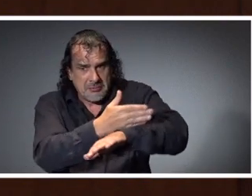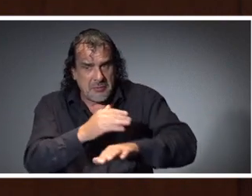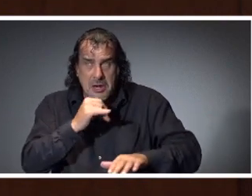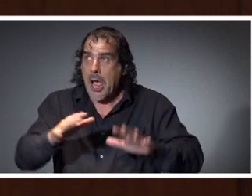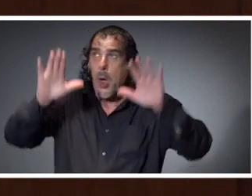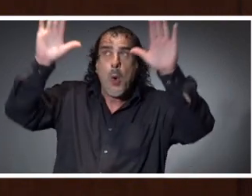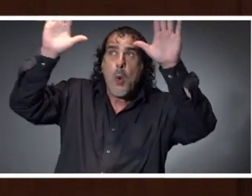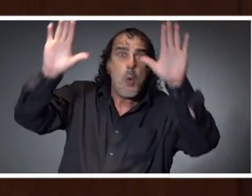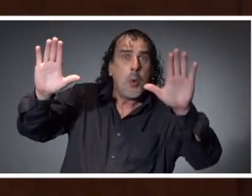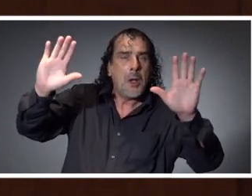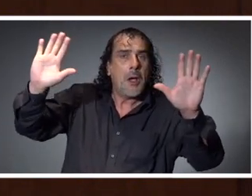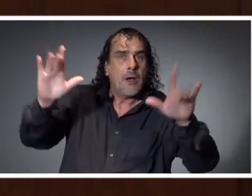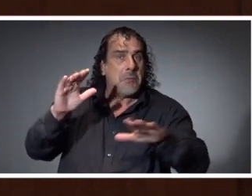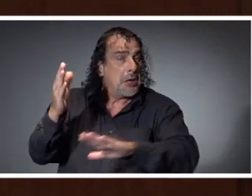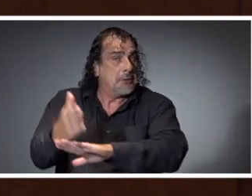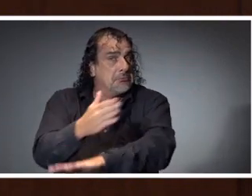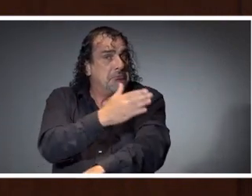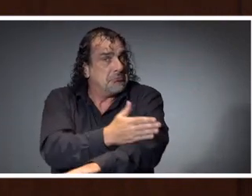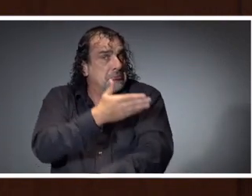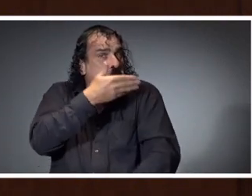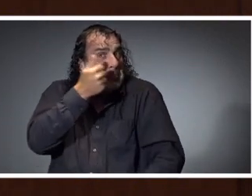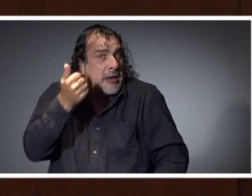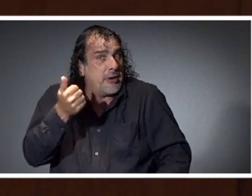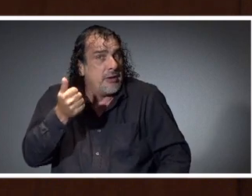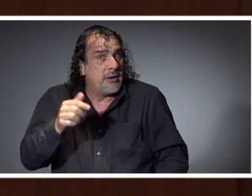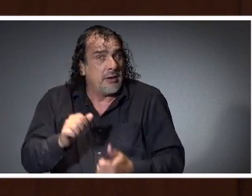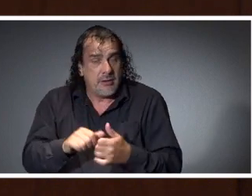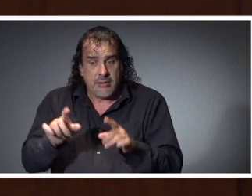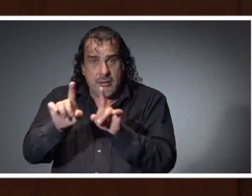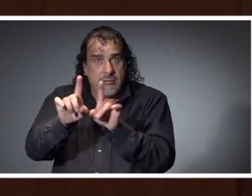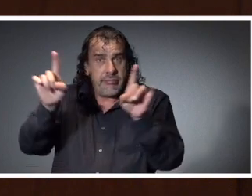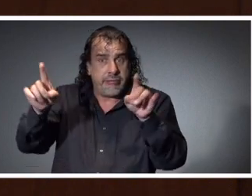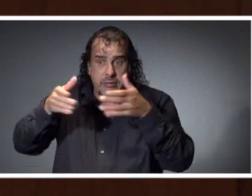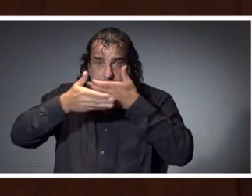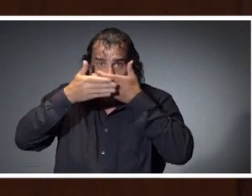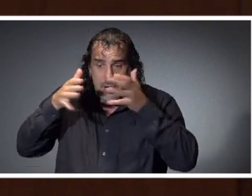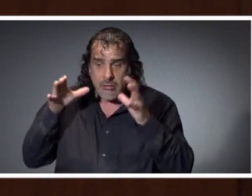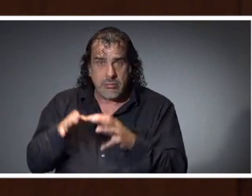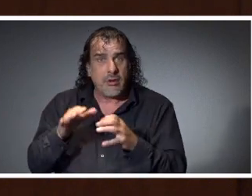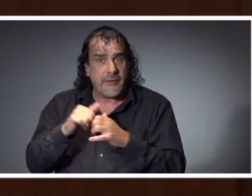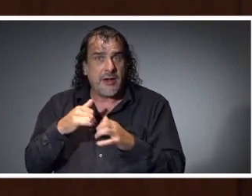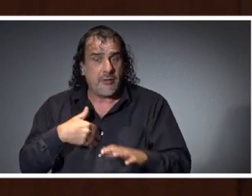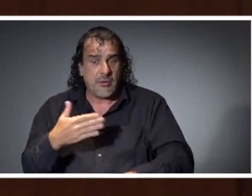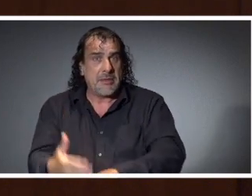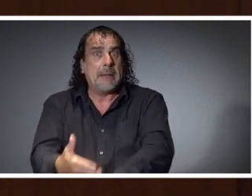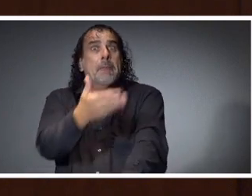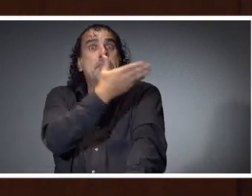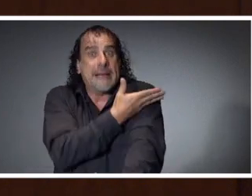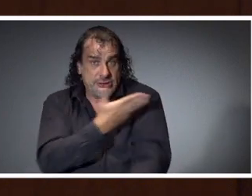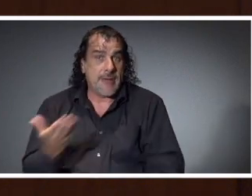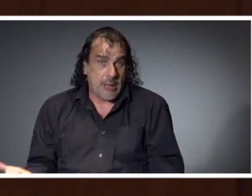it's better. And what we're doing, if we'll just do the 6 feet of mask in small groups, we'll be in a lot better shape. So